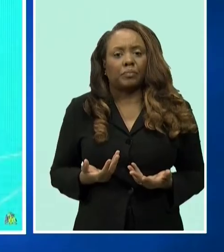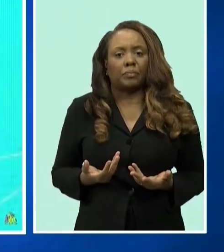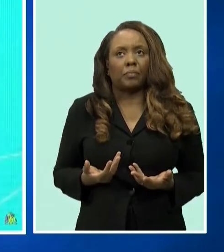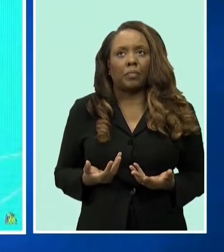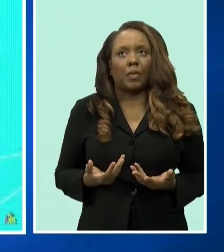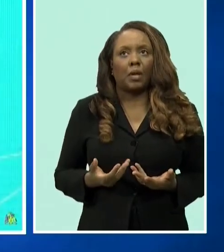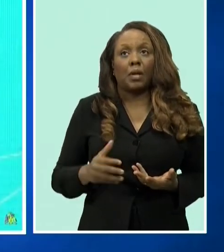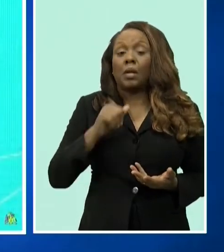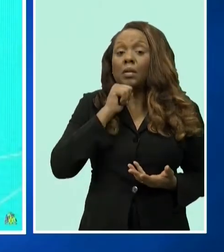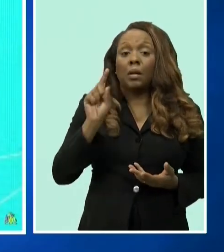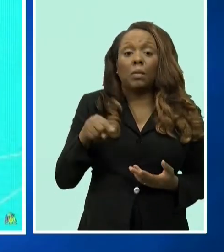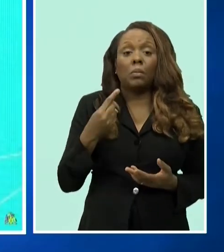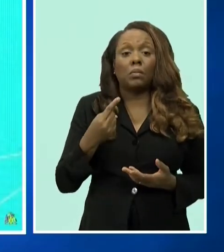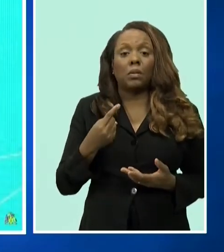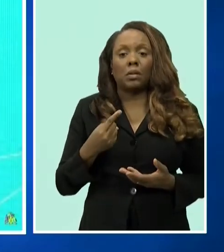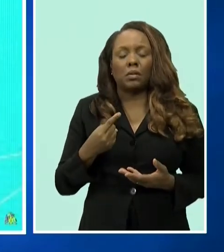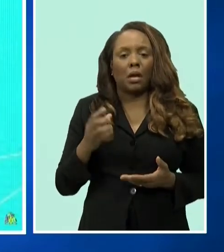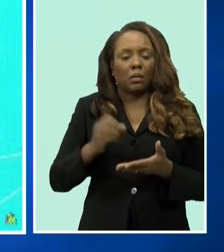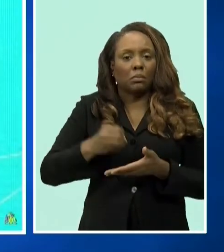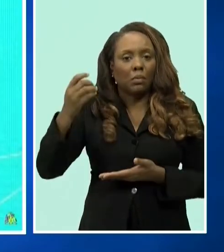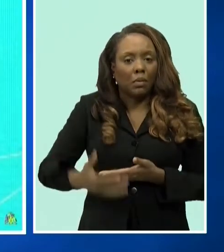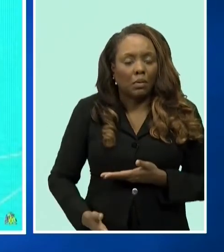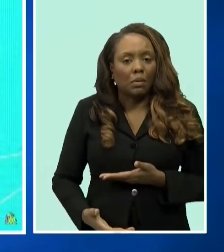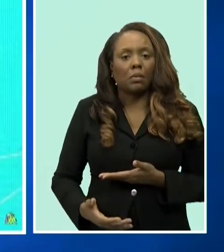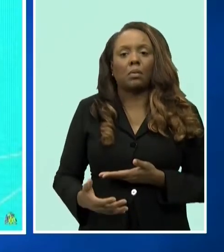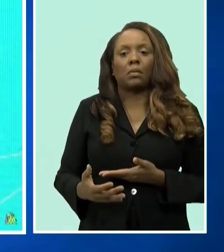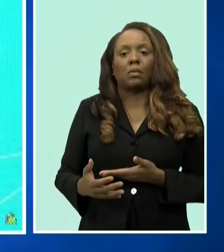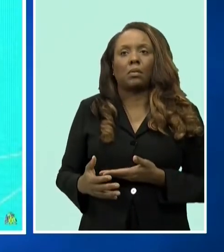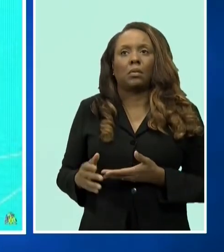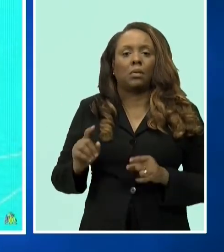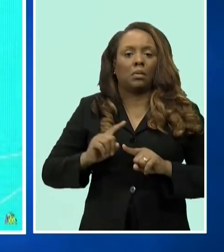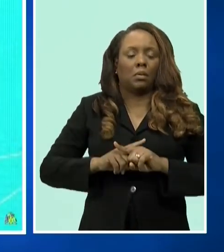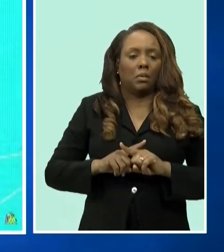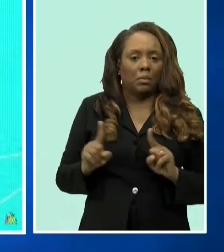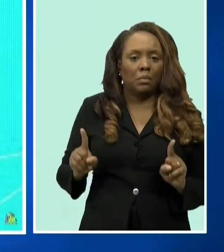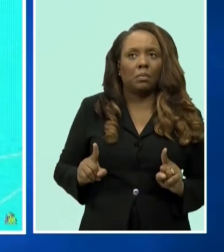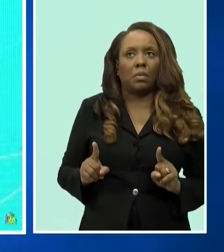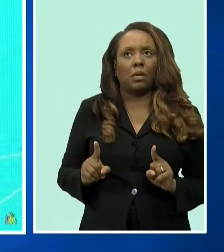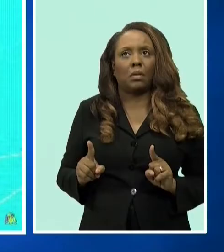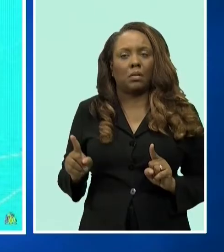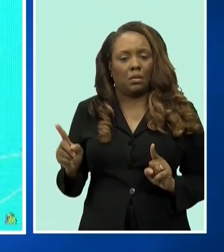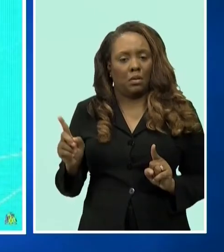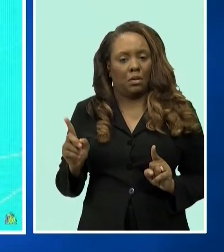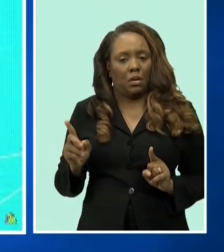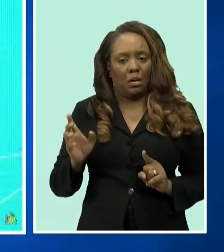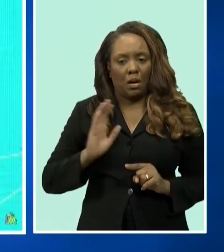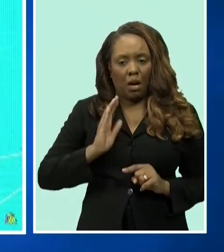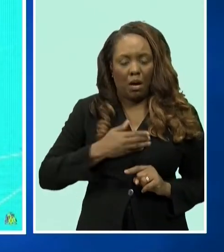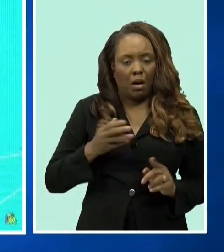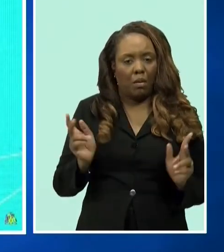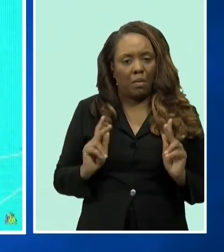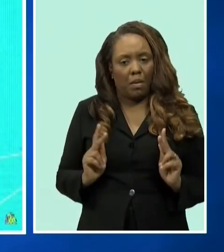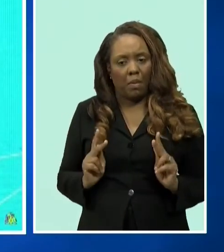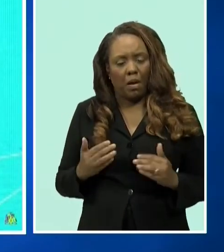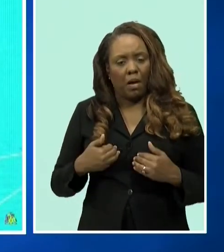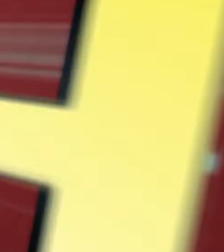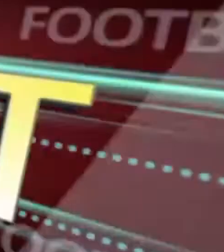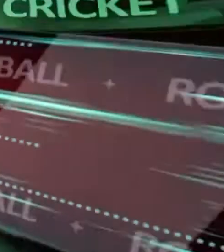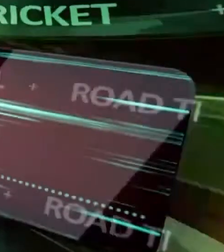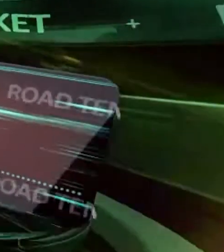high level of food imports, but also it has ignited a silent pandemic of obesity and health-related